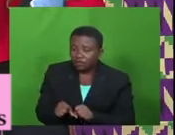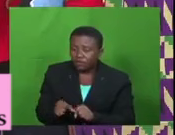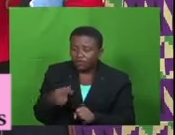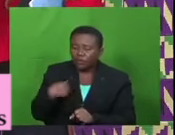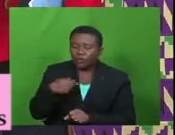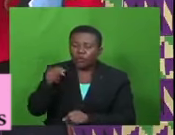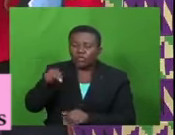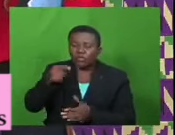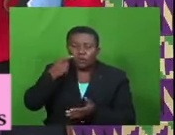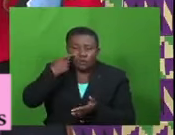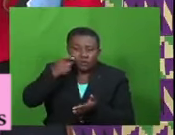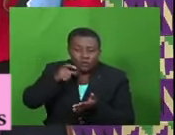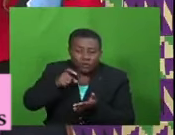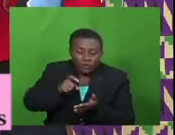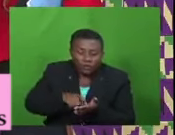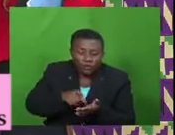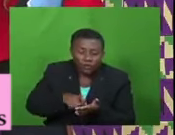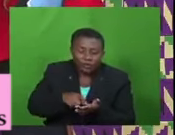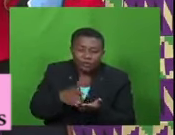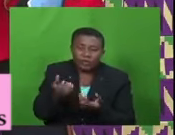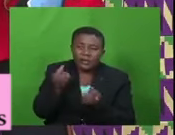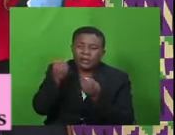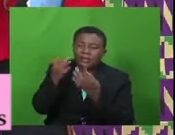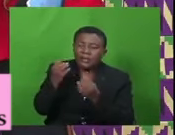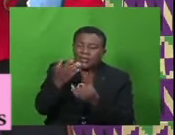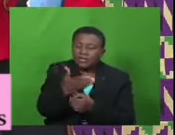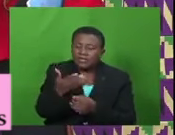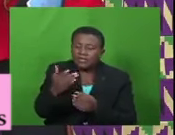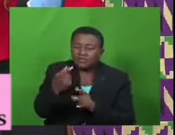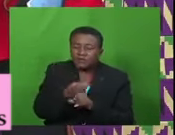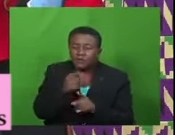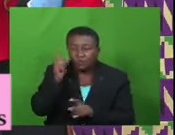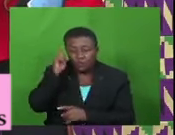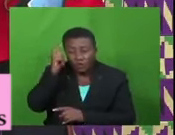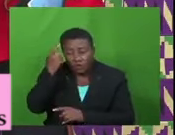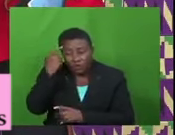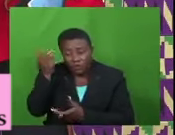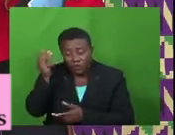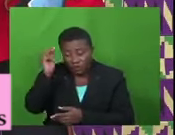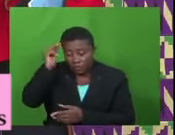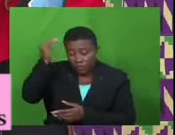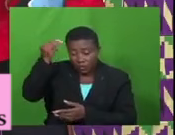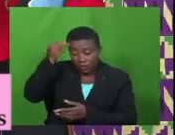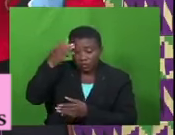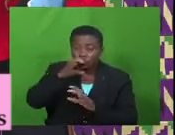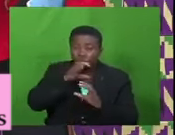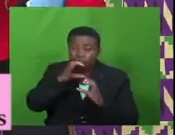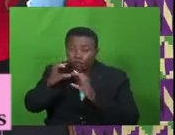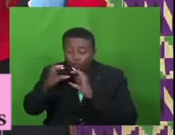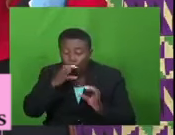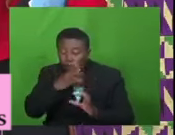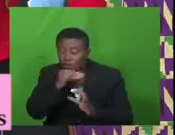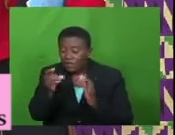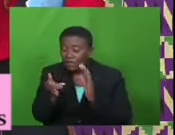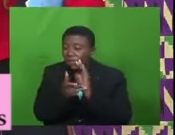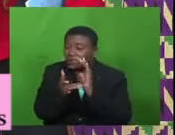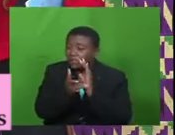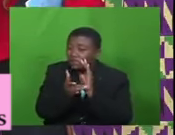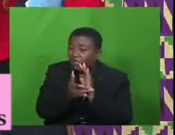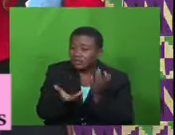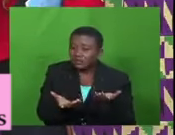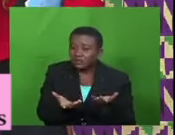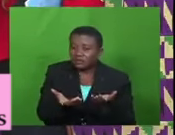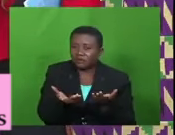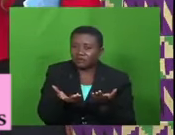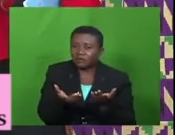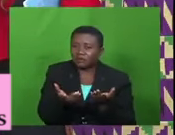recognize the efforts of many component parts of the government, such as the Ministry of Communications and Digitalization, the